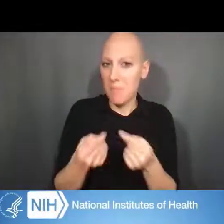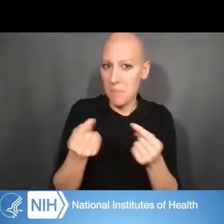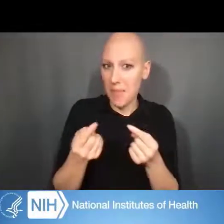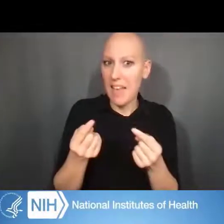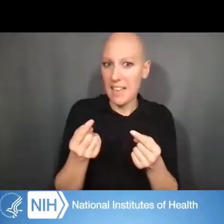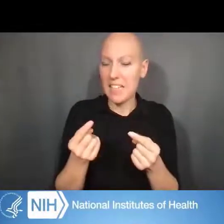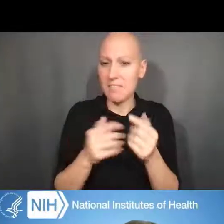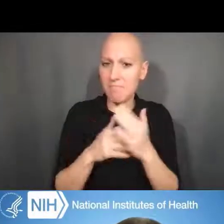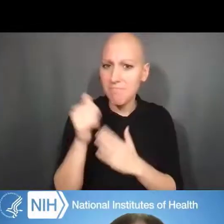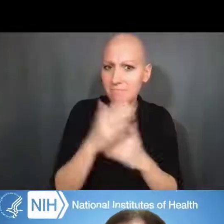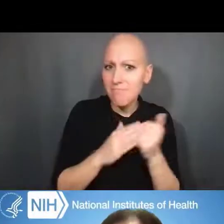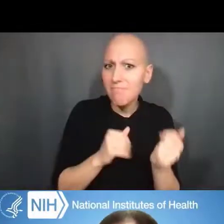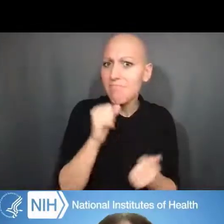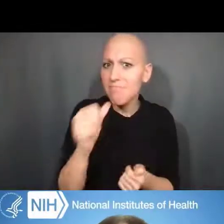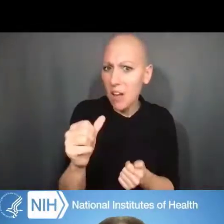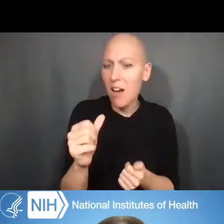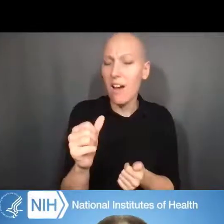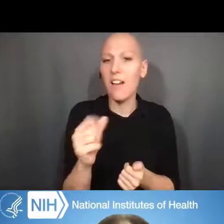and injury.